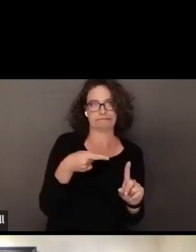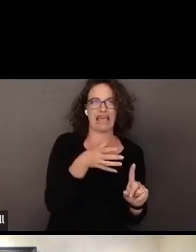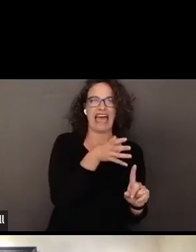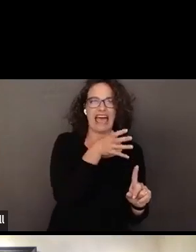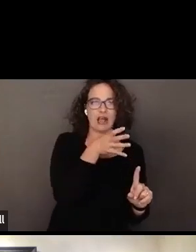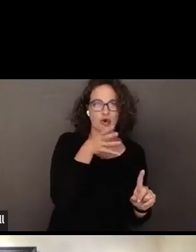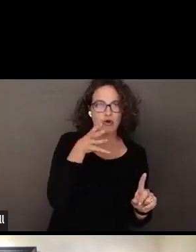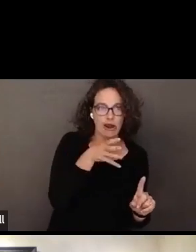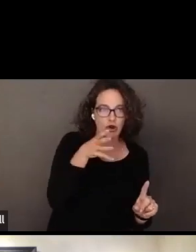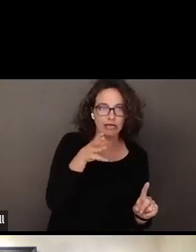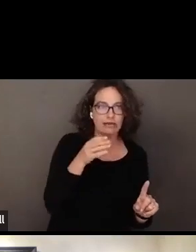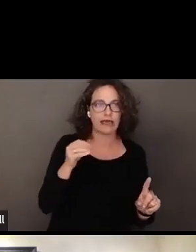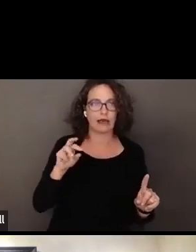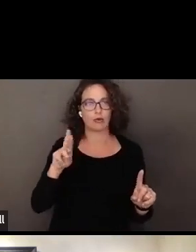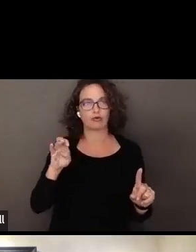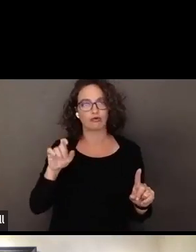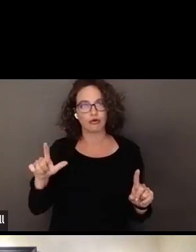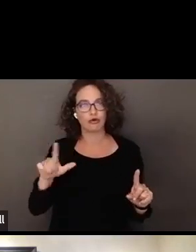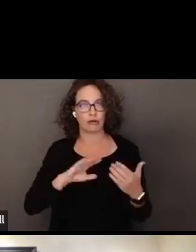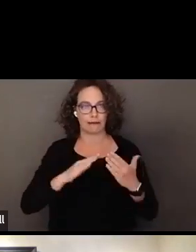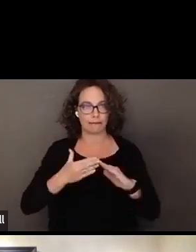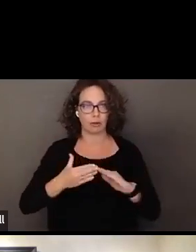agrarian, and rural community members.